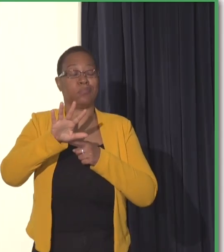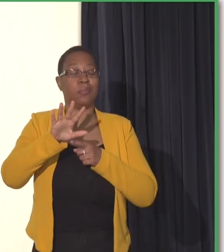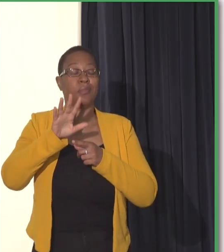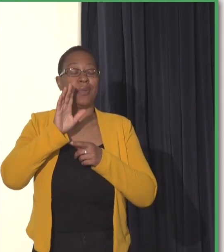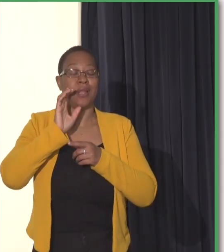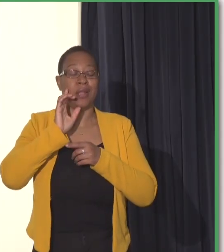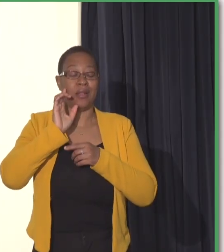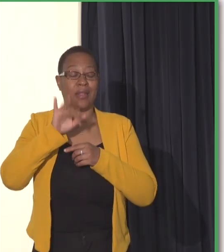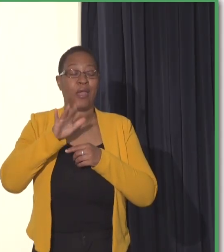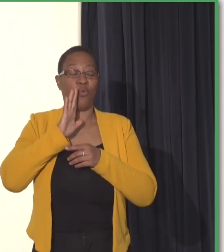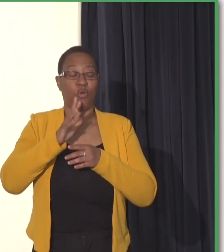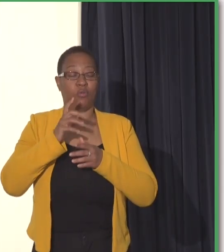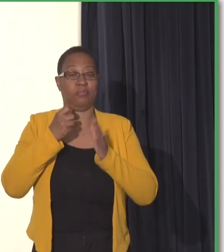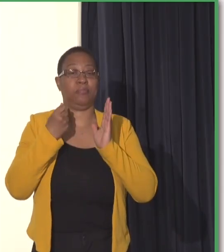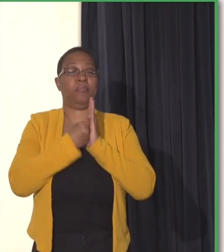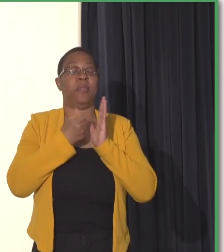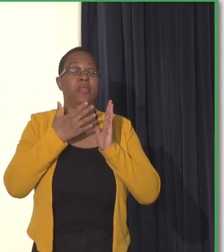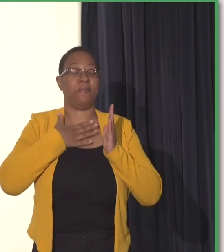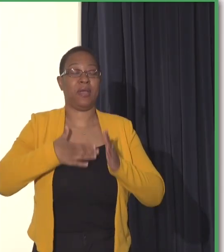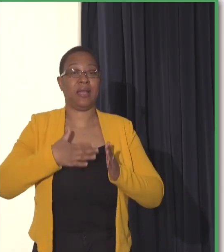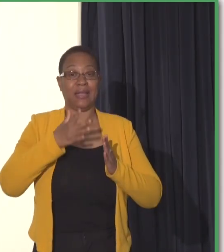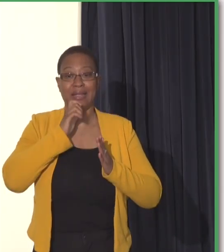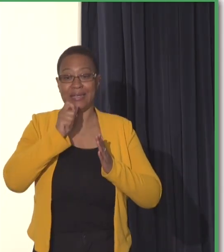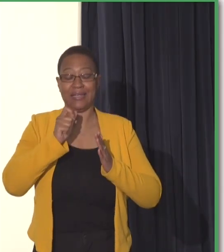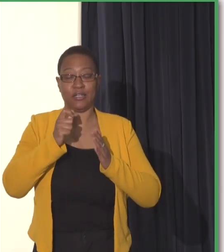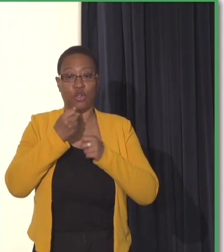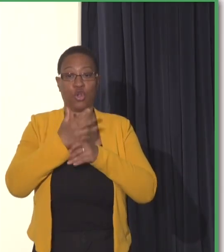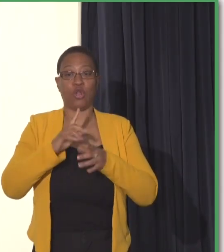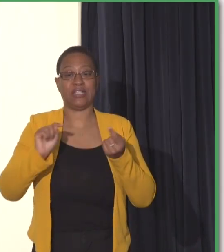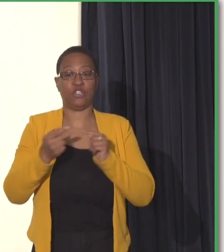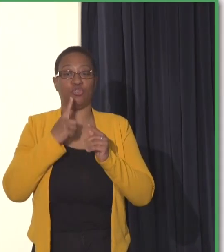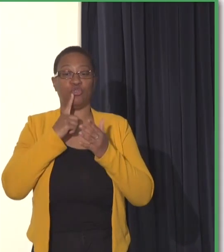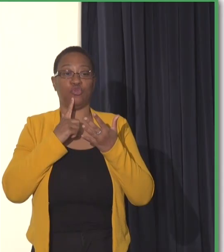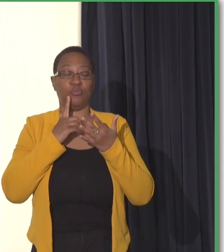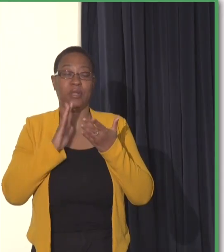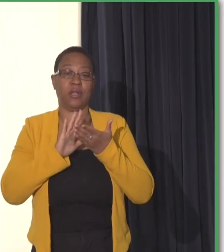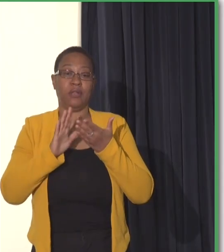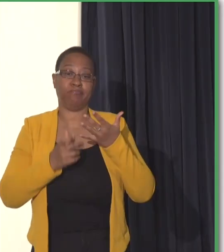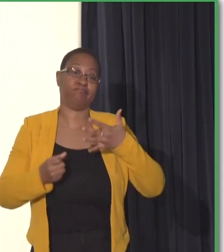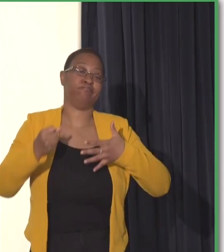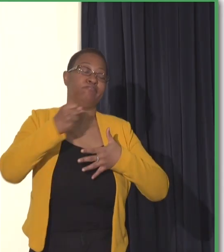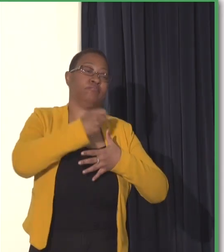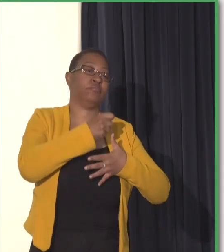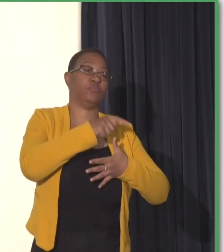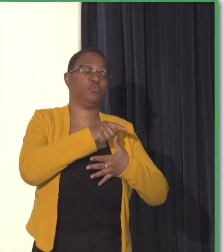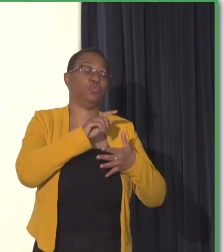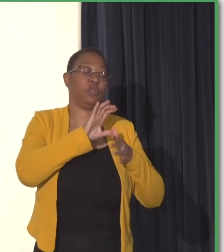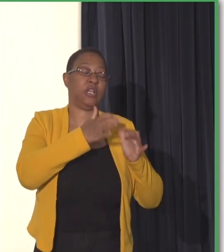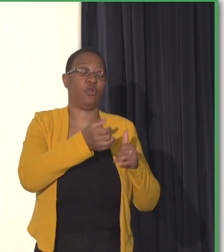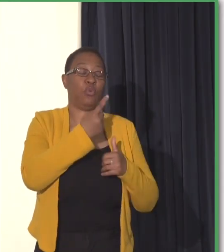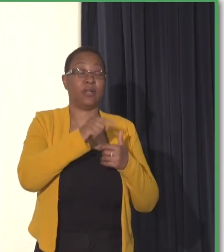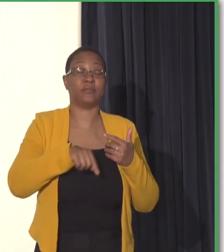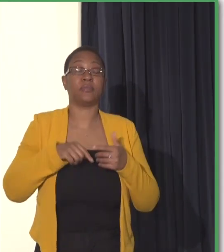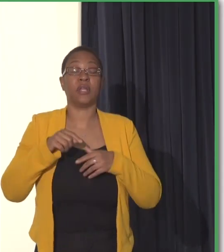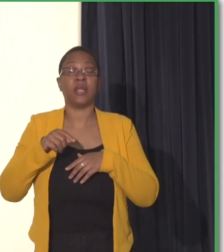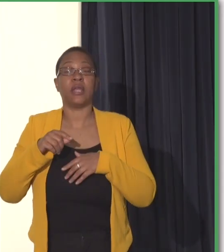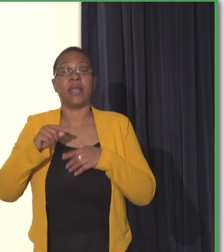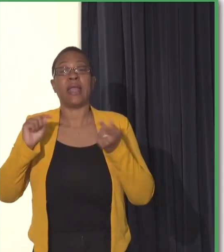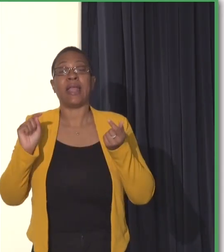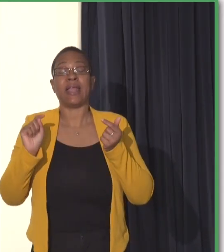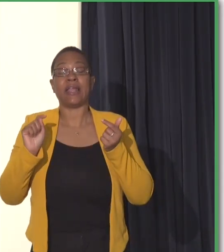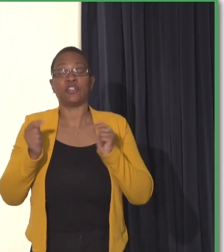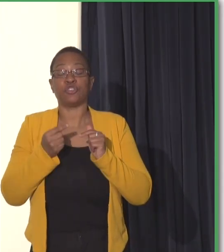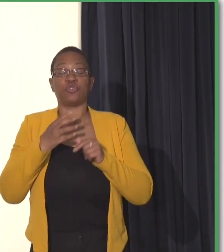That did not cause any injury that would elevate it to Category 1. It includes an injury or complaint of injury